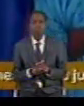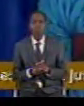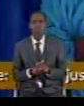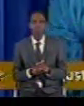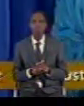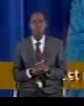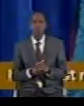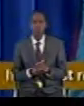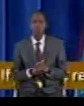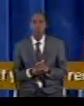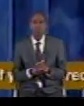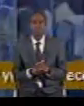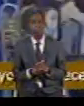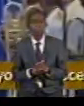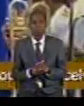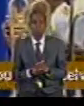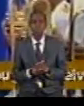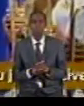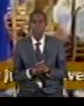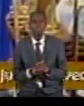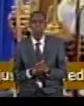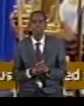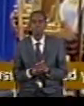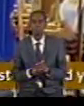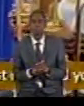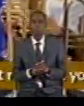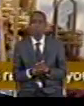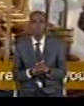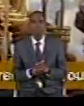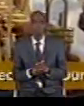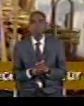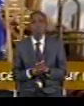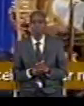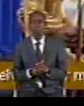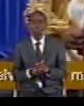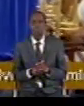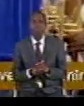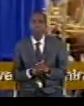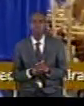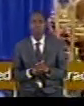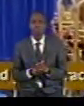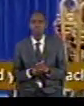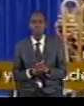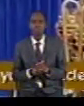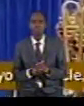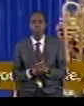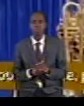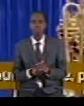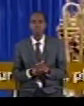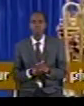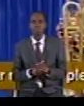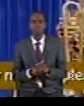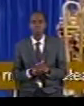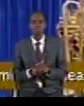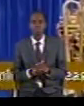Nagodi aga Allah. Rana de haka, domina kwancha daki, bana ya fita.